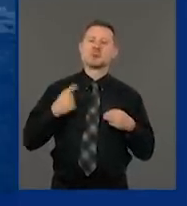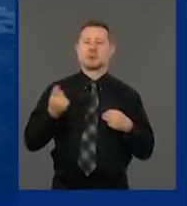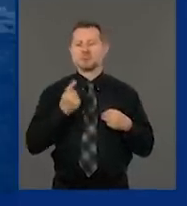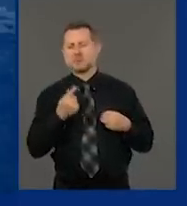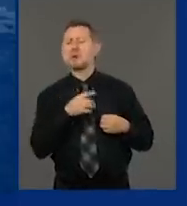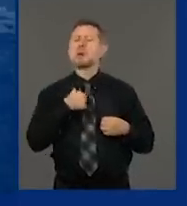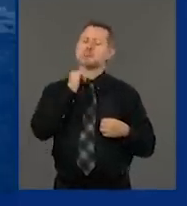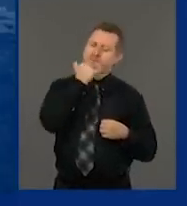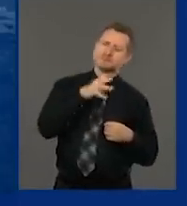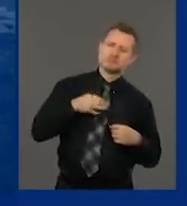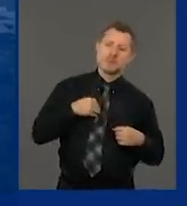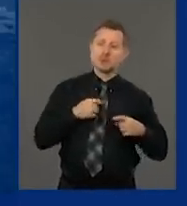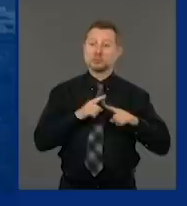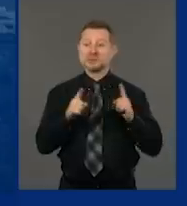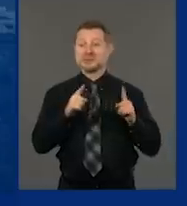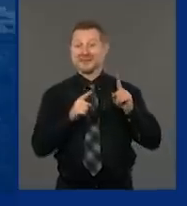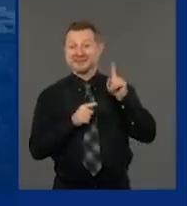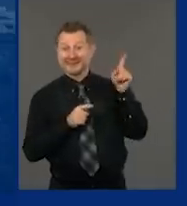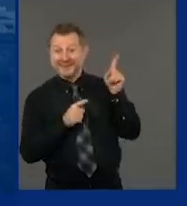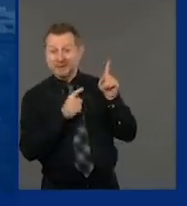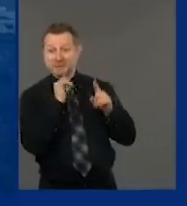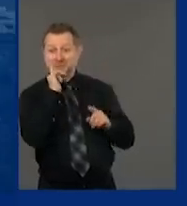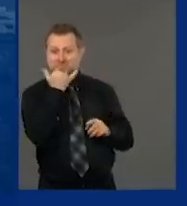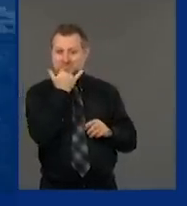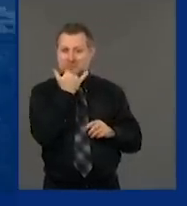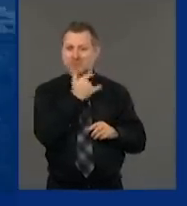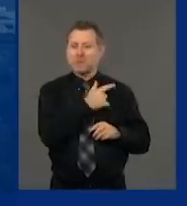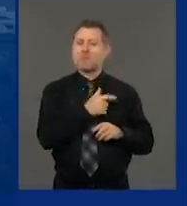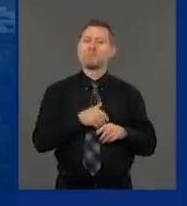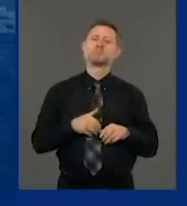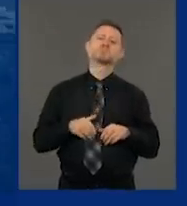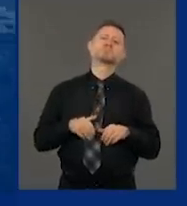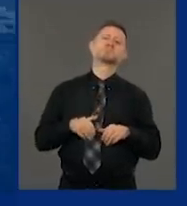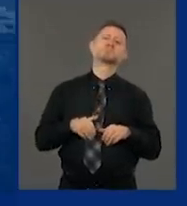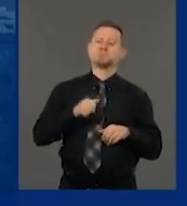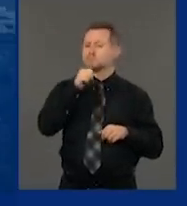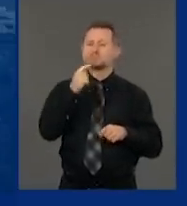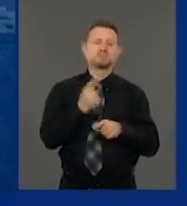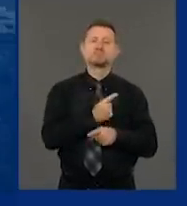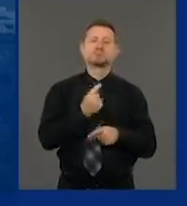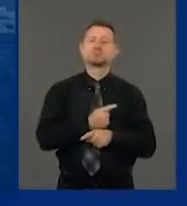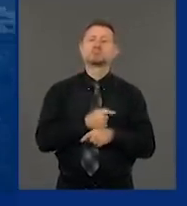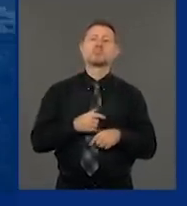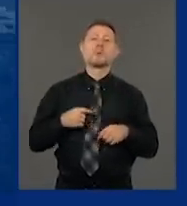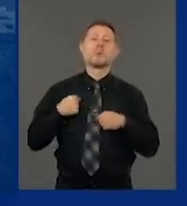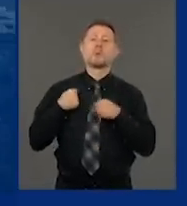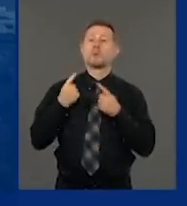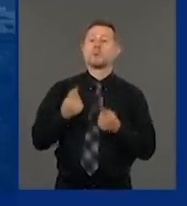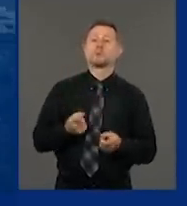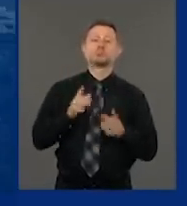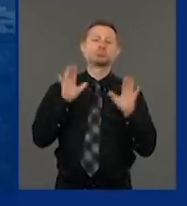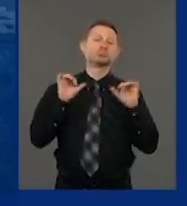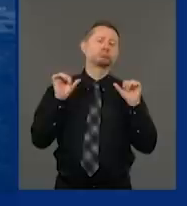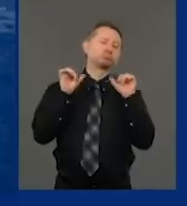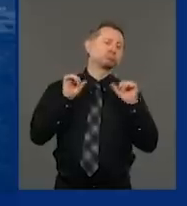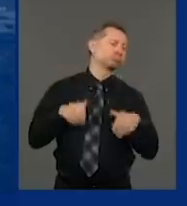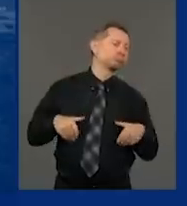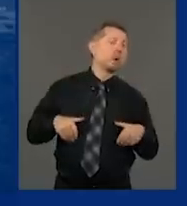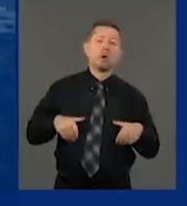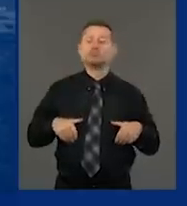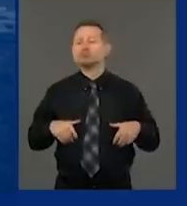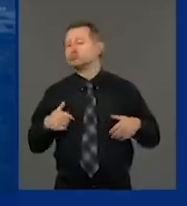this has been gross negligence. They have been denying the reality of the situation from the